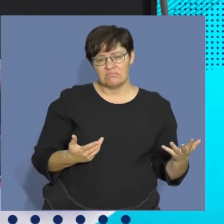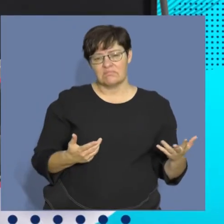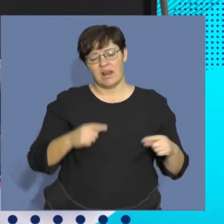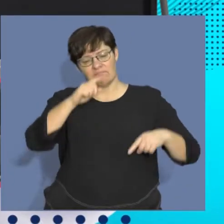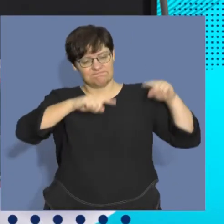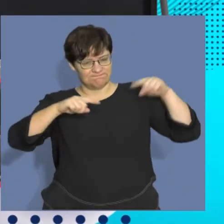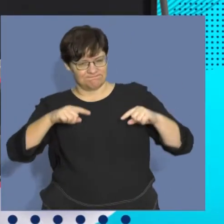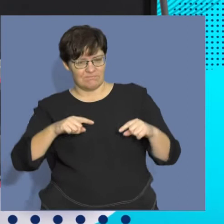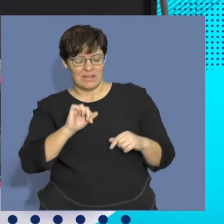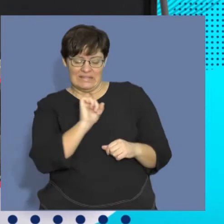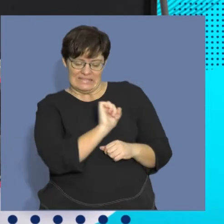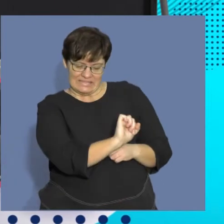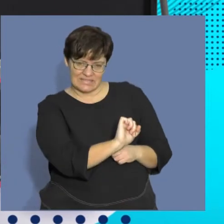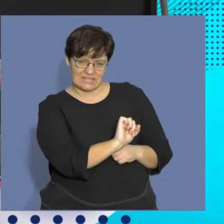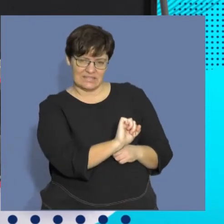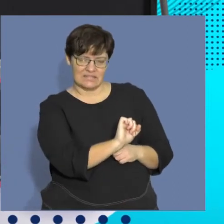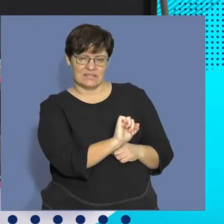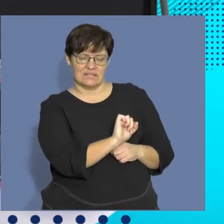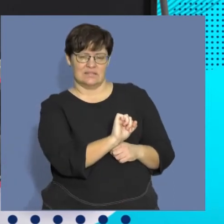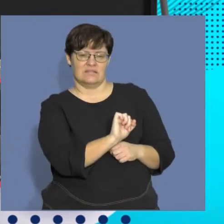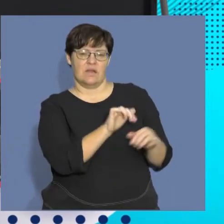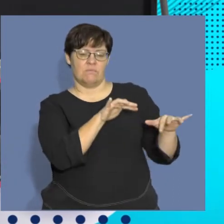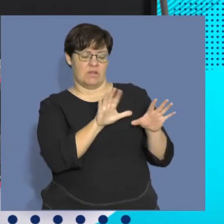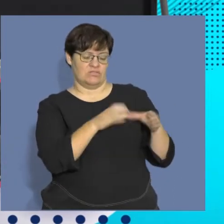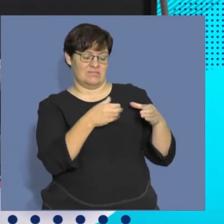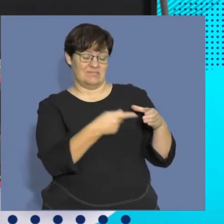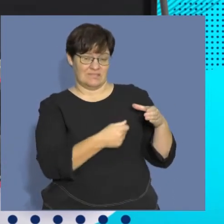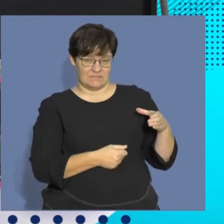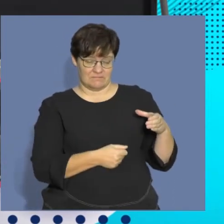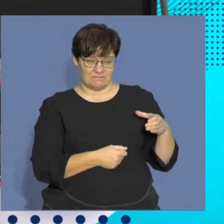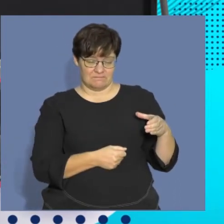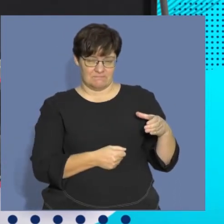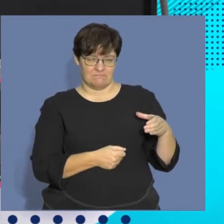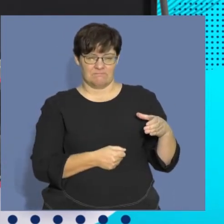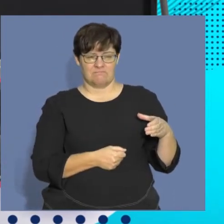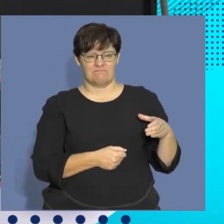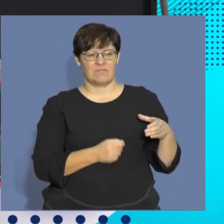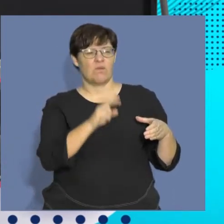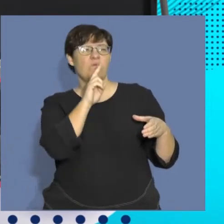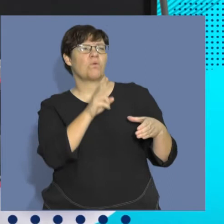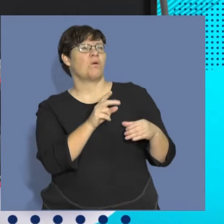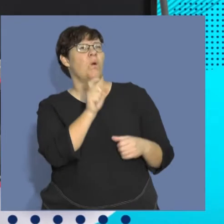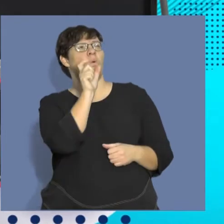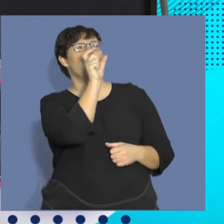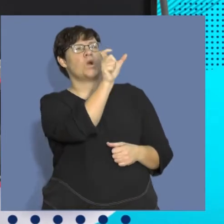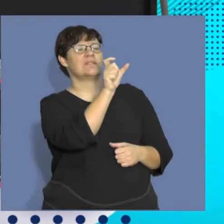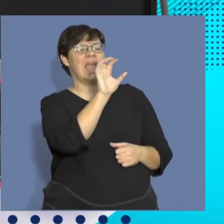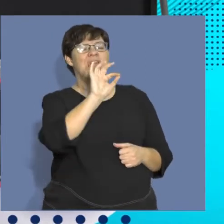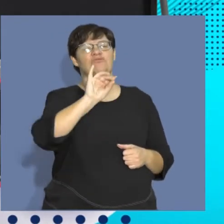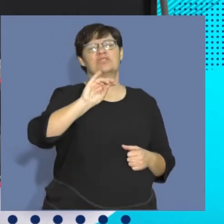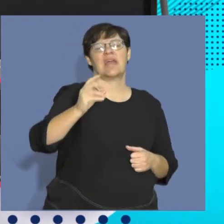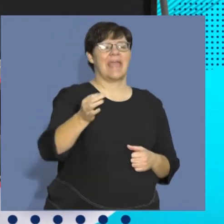properties of a population. All right? So we're not looking at the word in